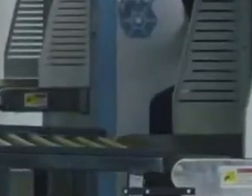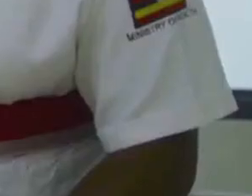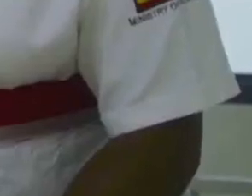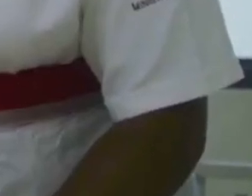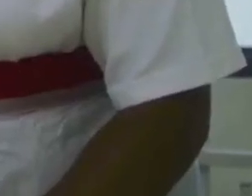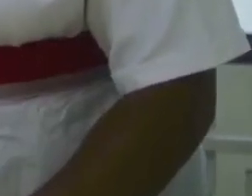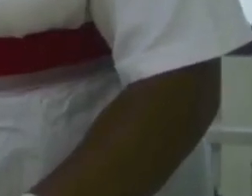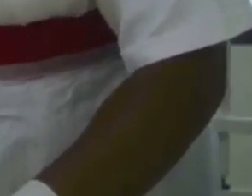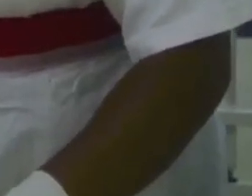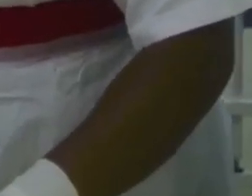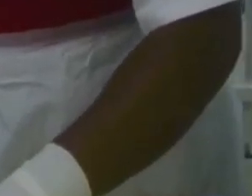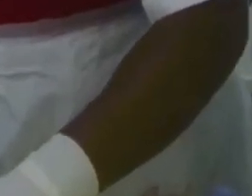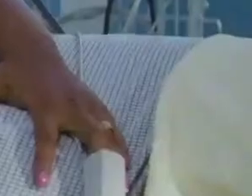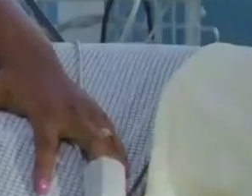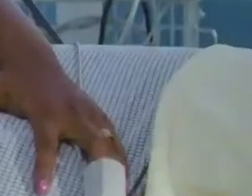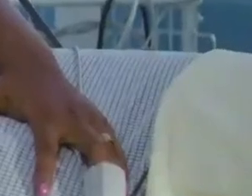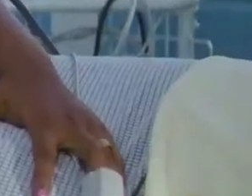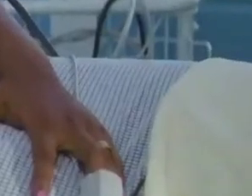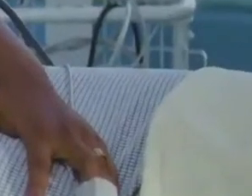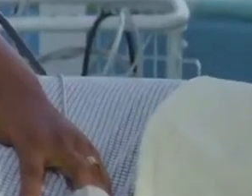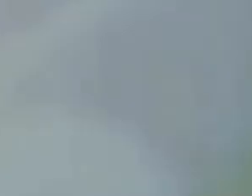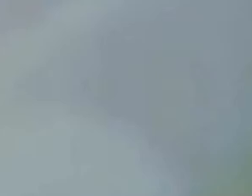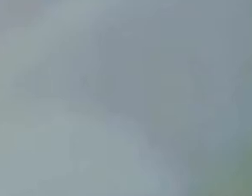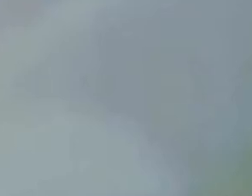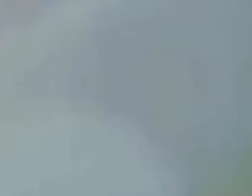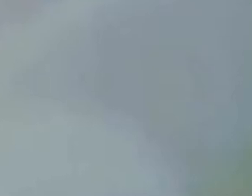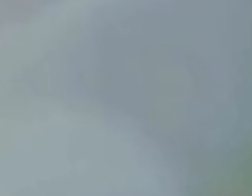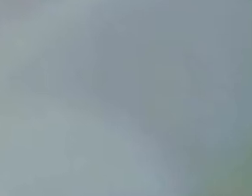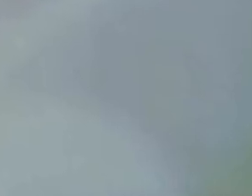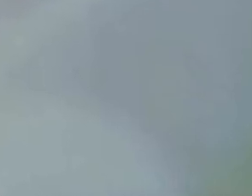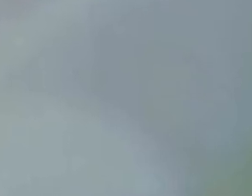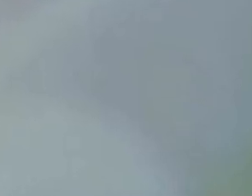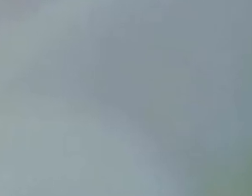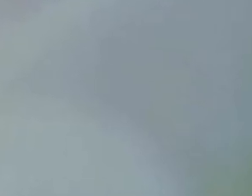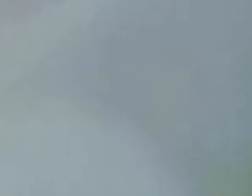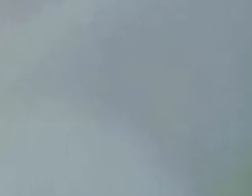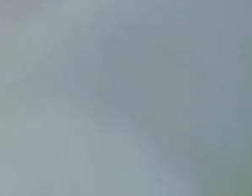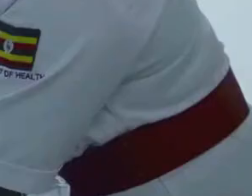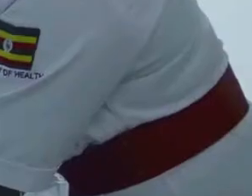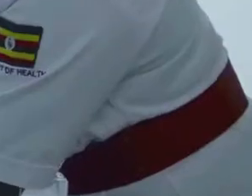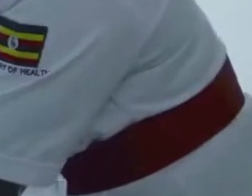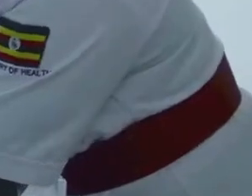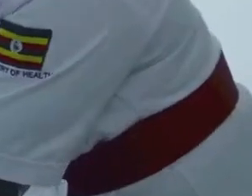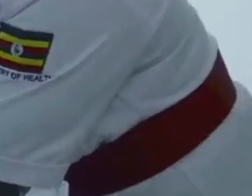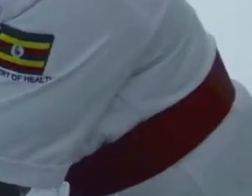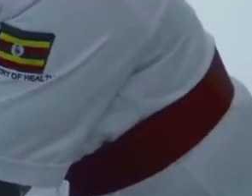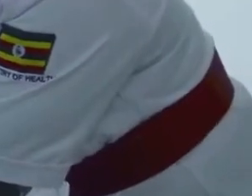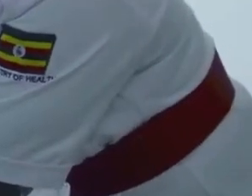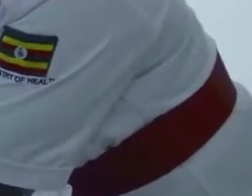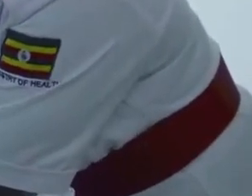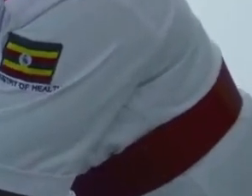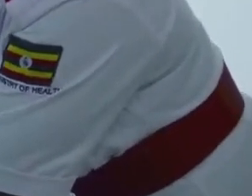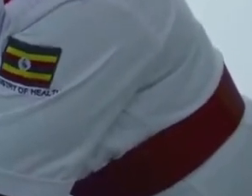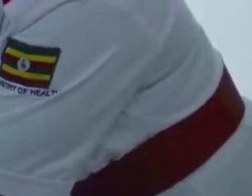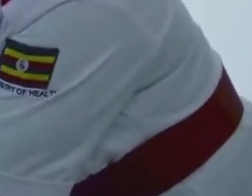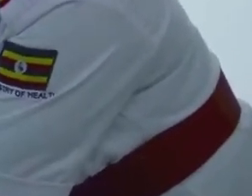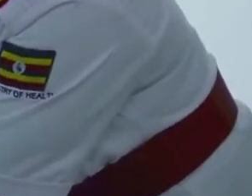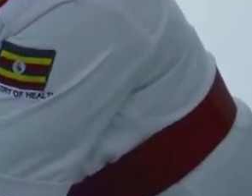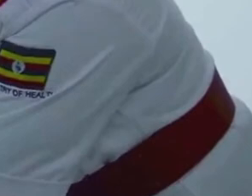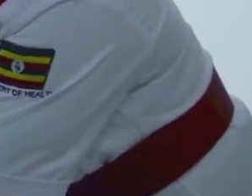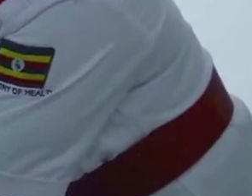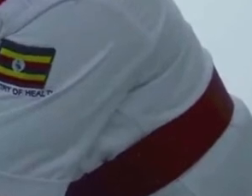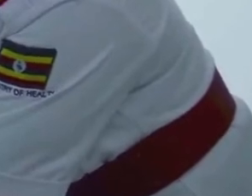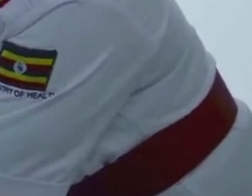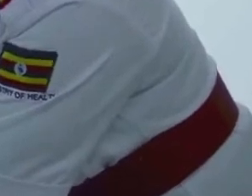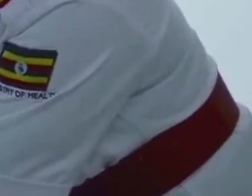Mulago Specialized Women and Neonatal Hospital. Also, my new baby was able to make it through his first